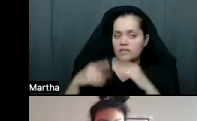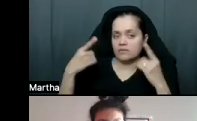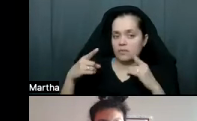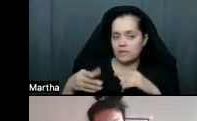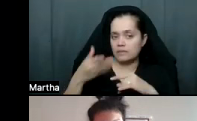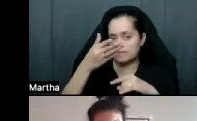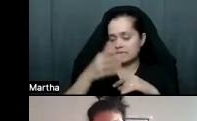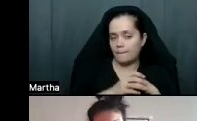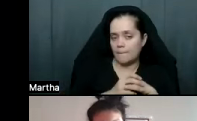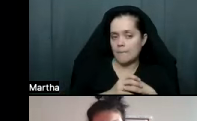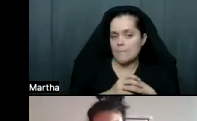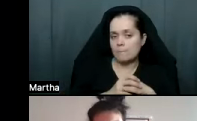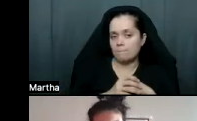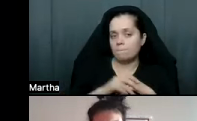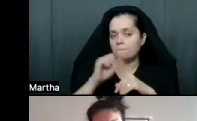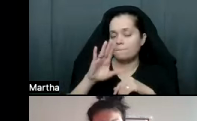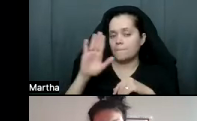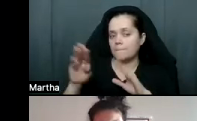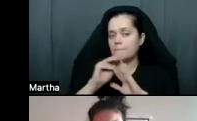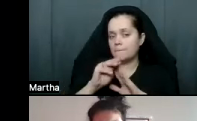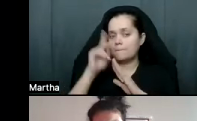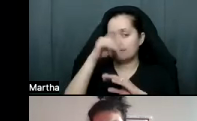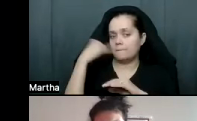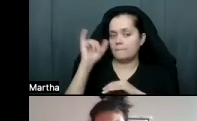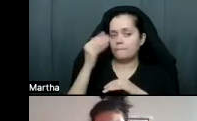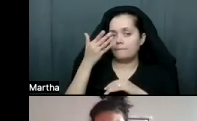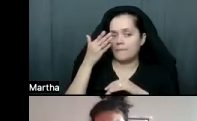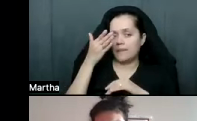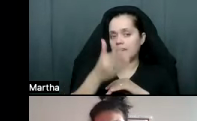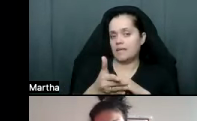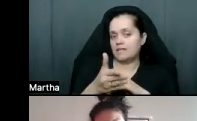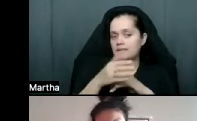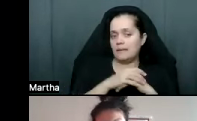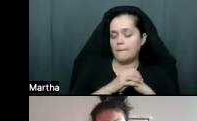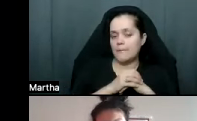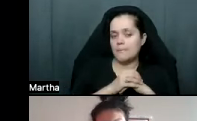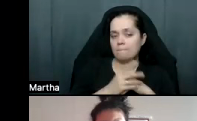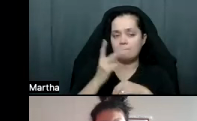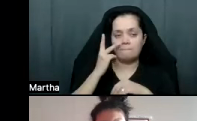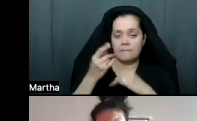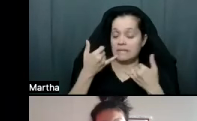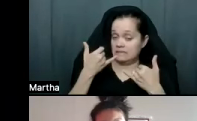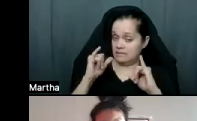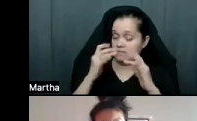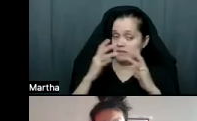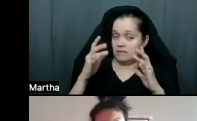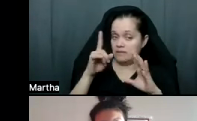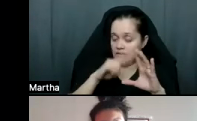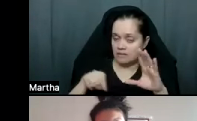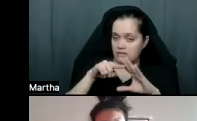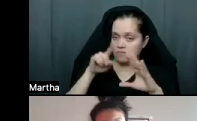there. So his model looks something like this. You can see it's still a lot of